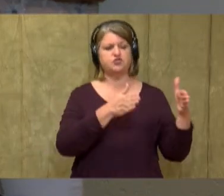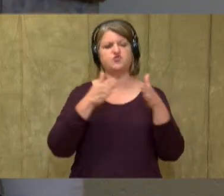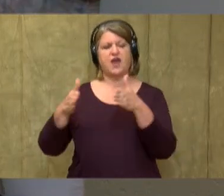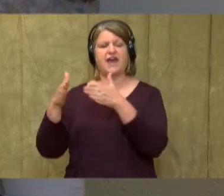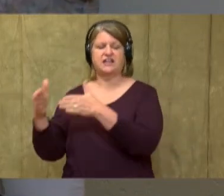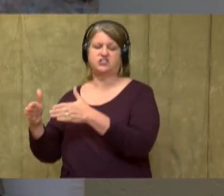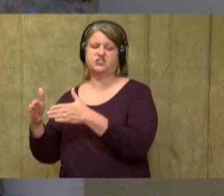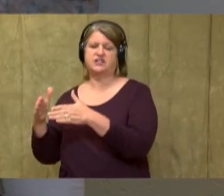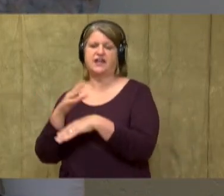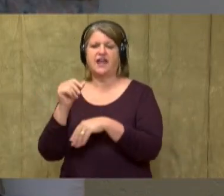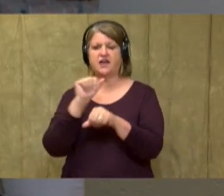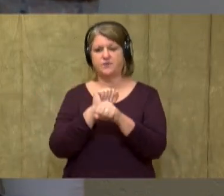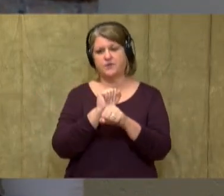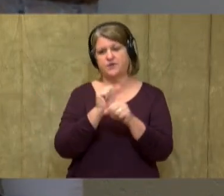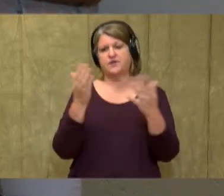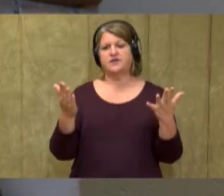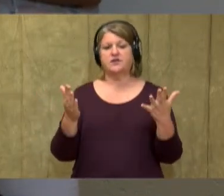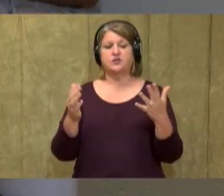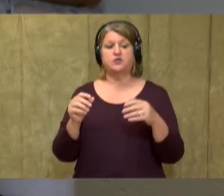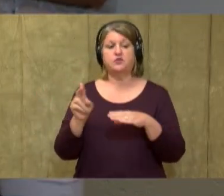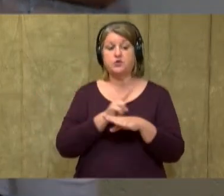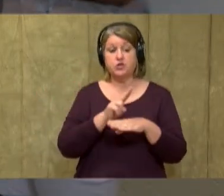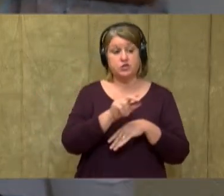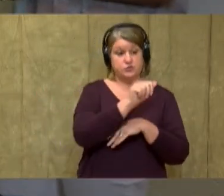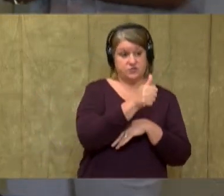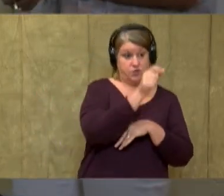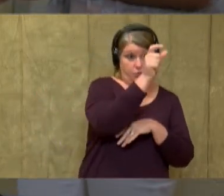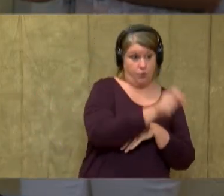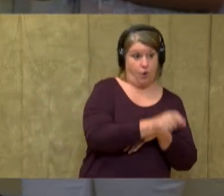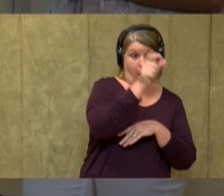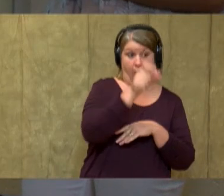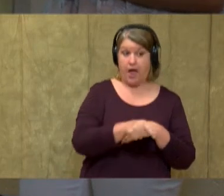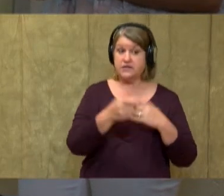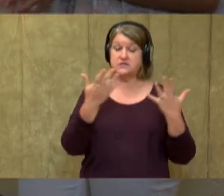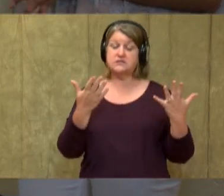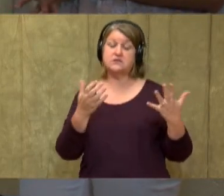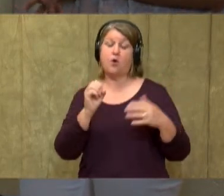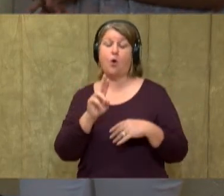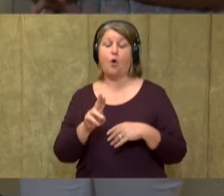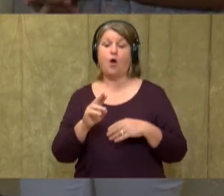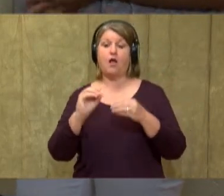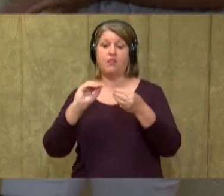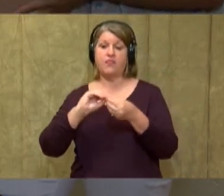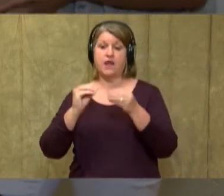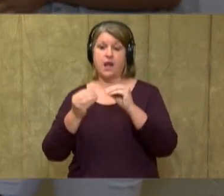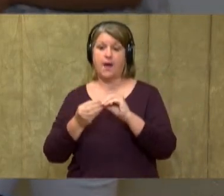do the tens and rods, or you can do the number bond.